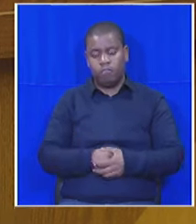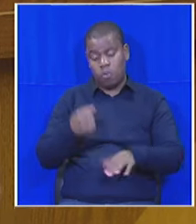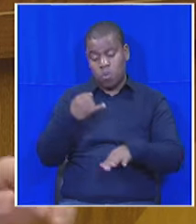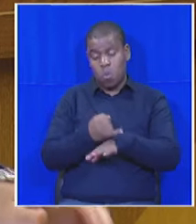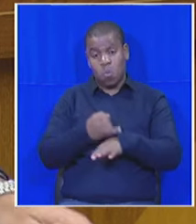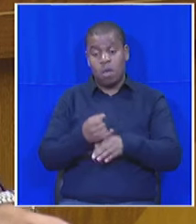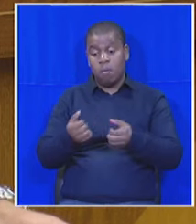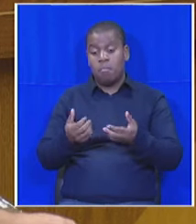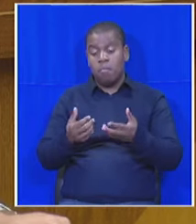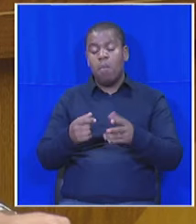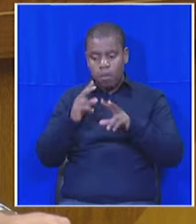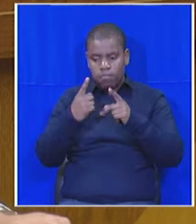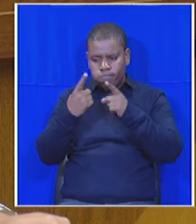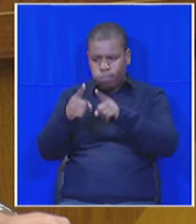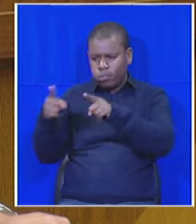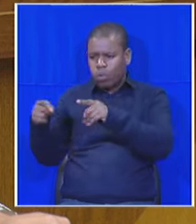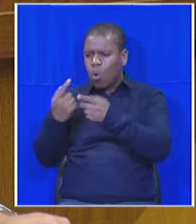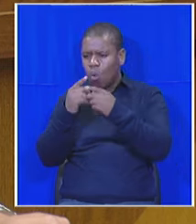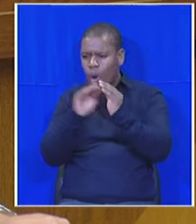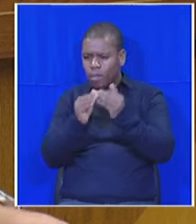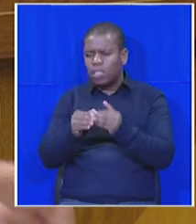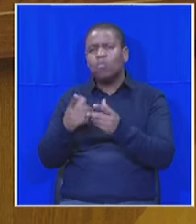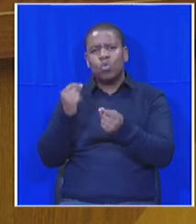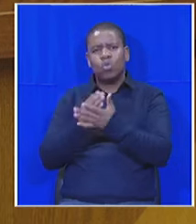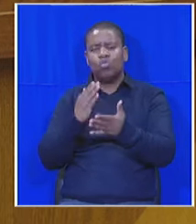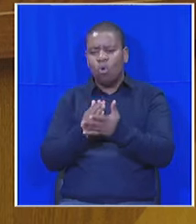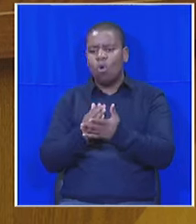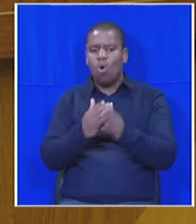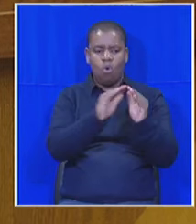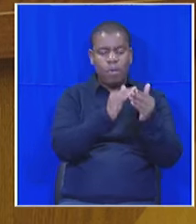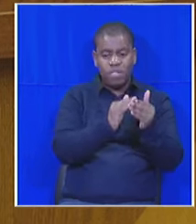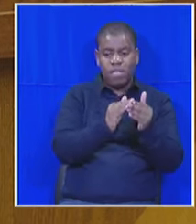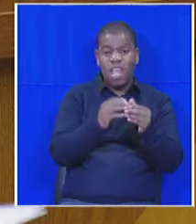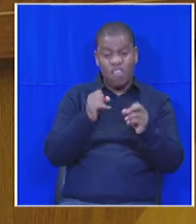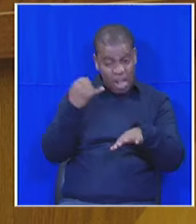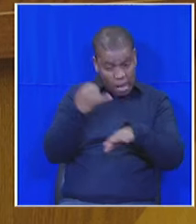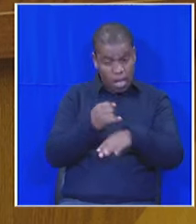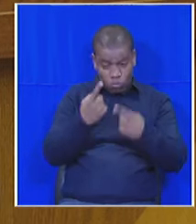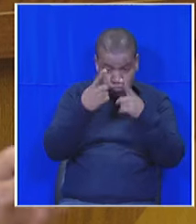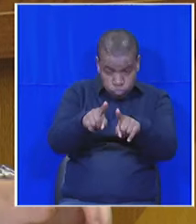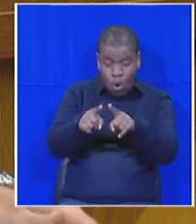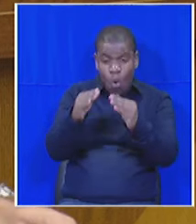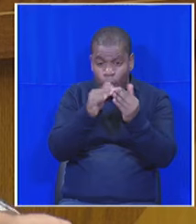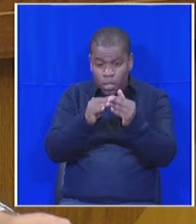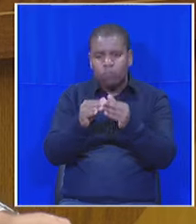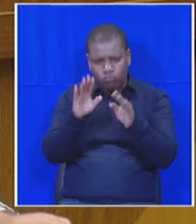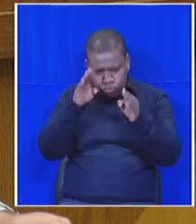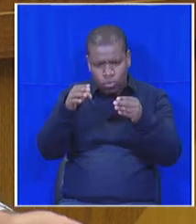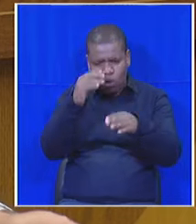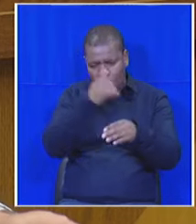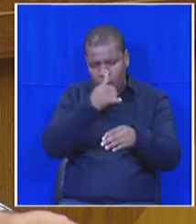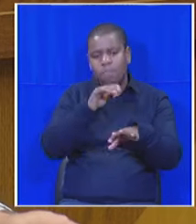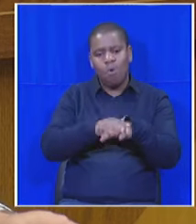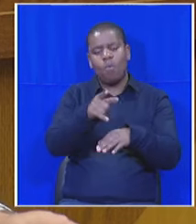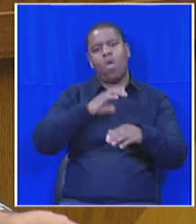Farnham Commission recommendations is vital to strengthen trust between the community and the police. In closing, the